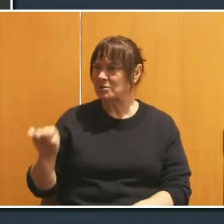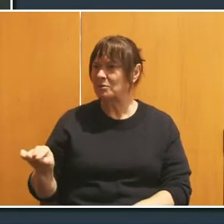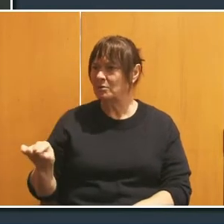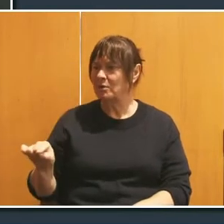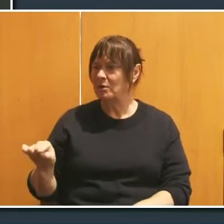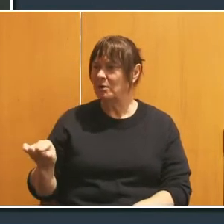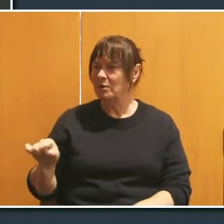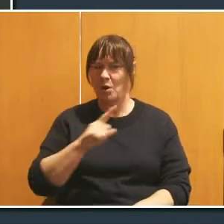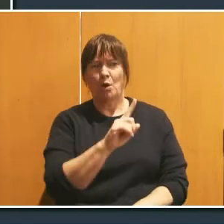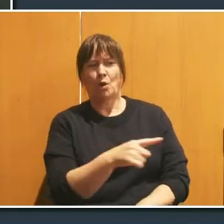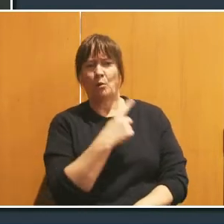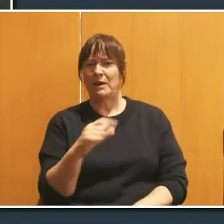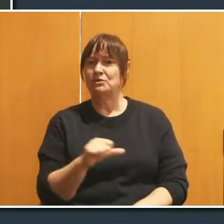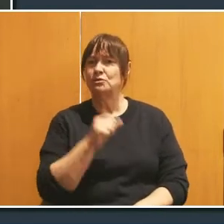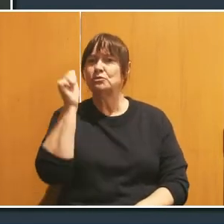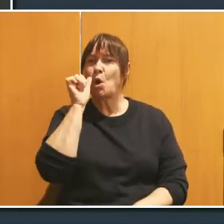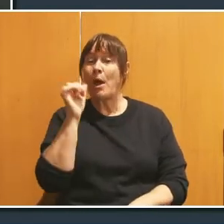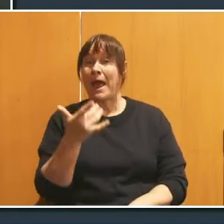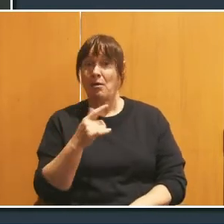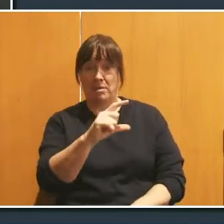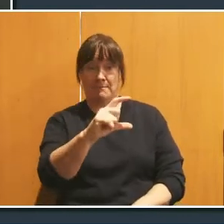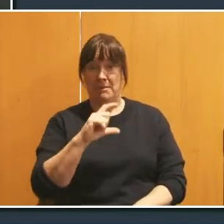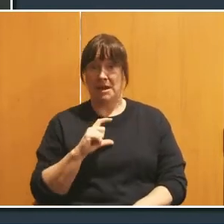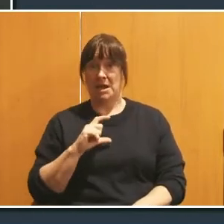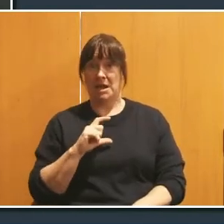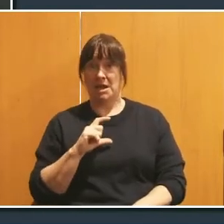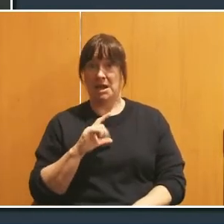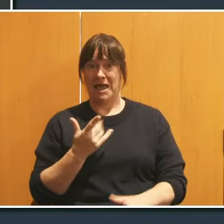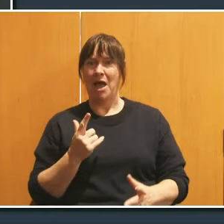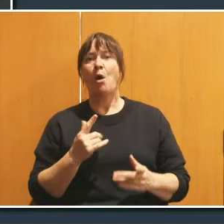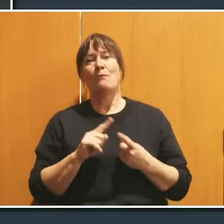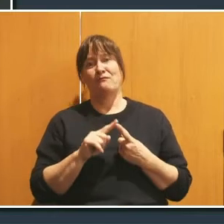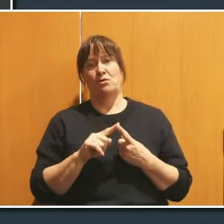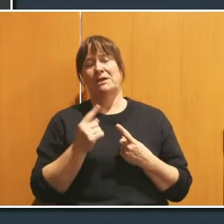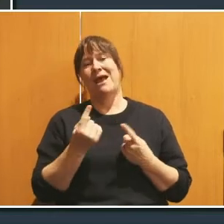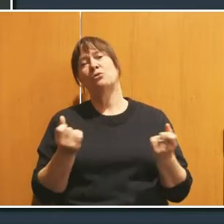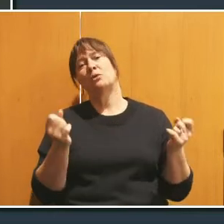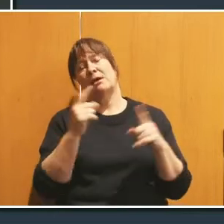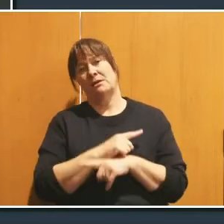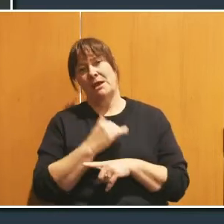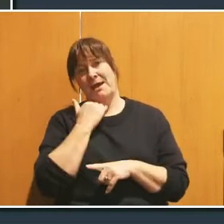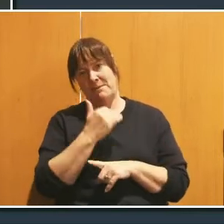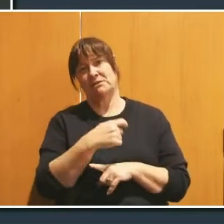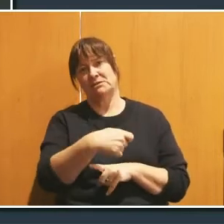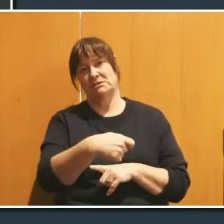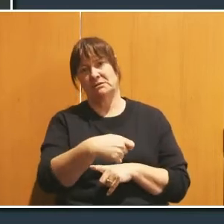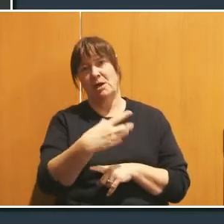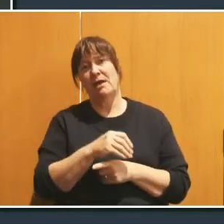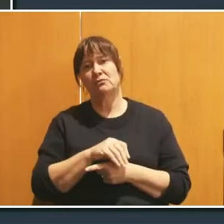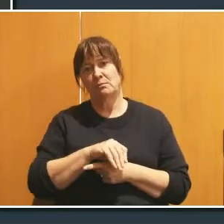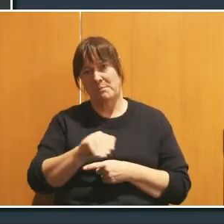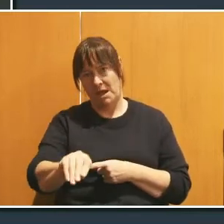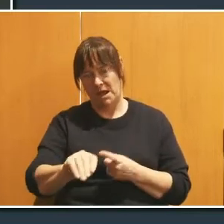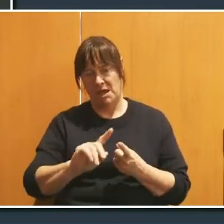know how that number is come to. Now I